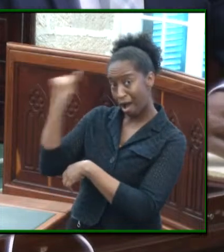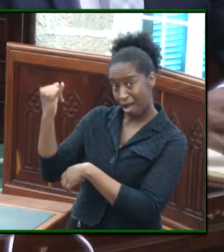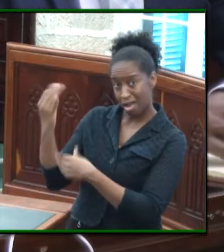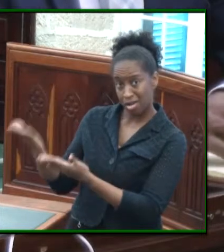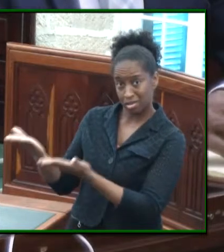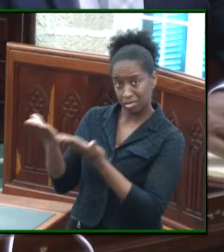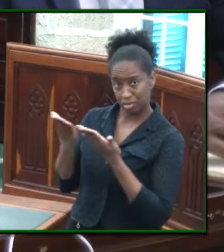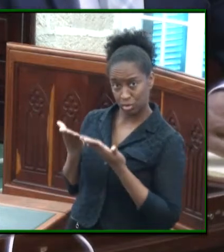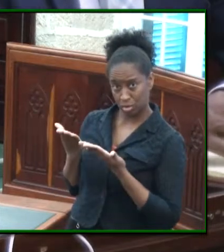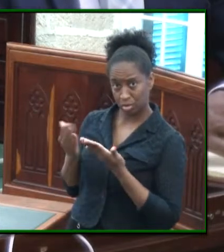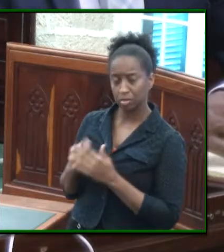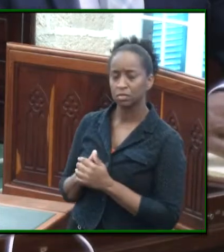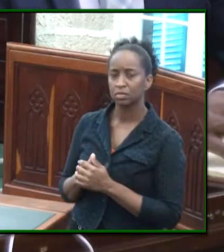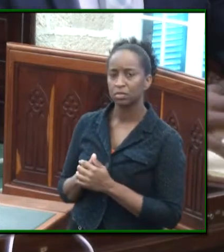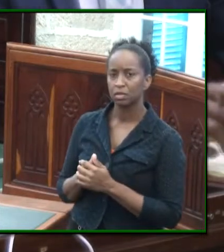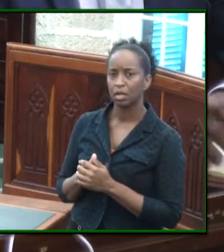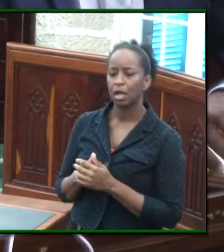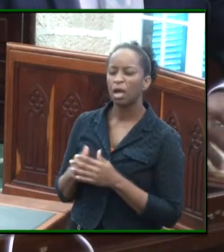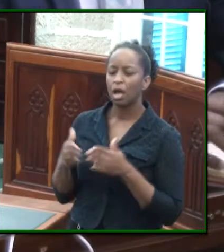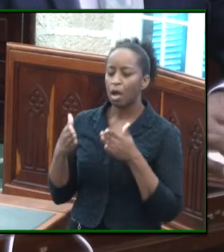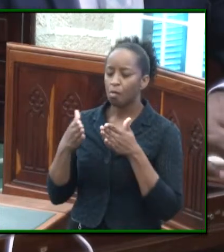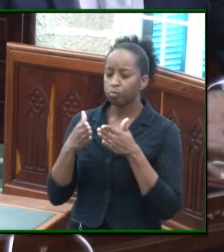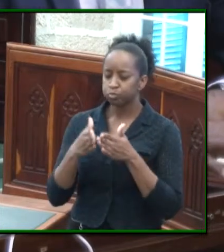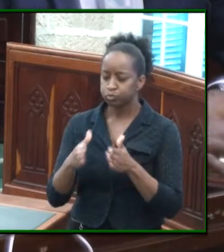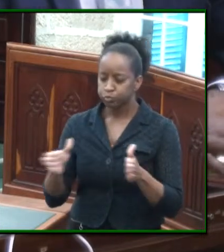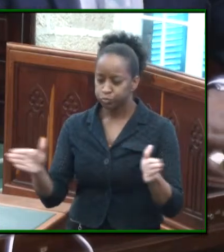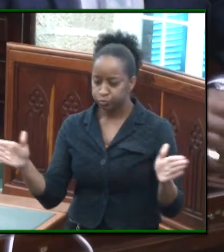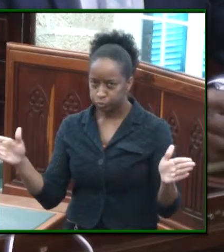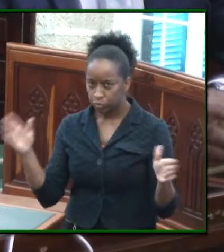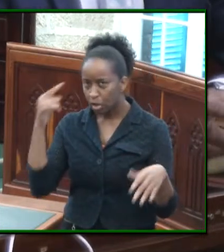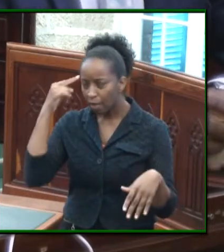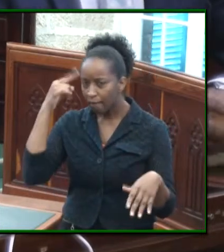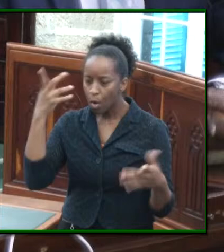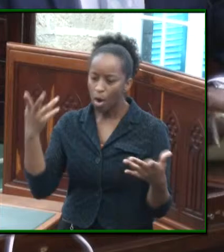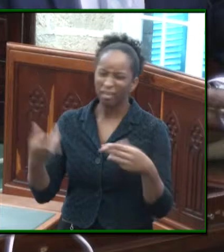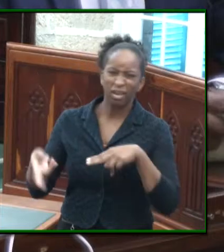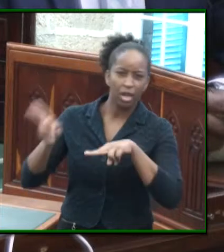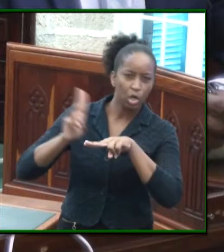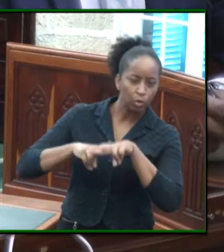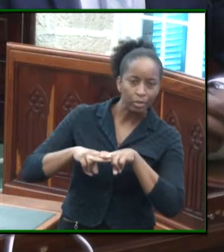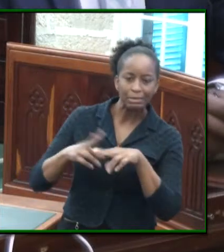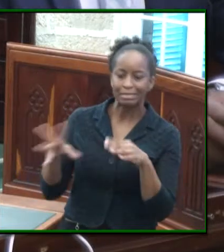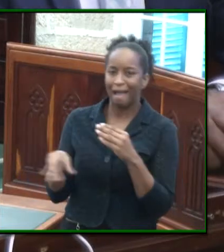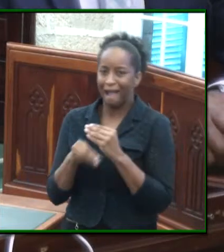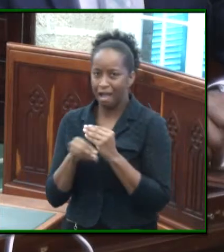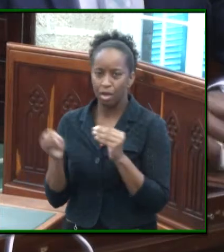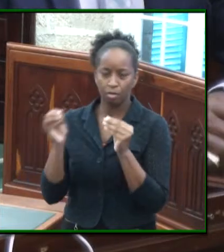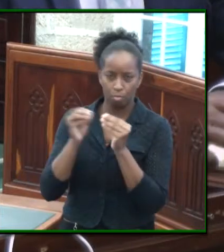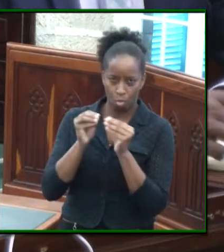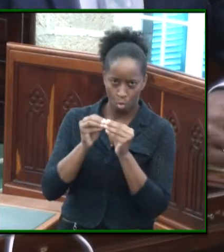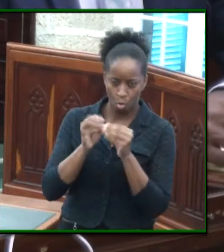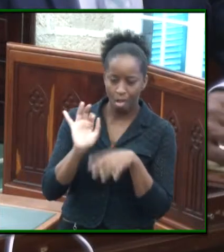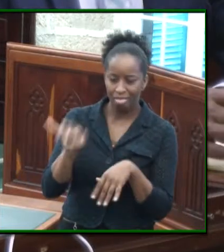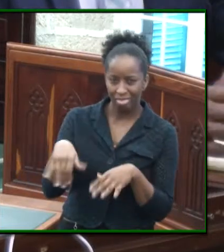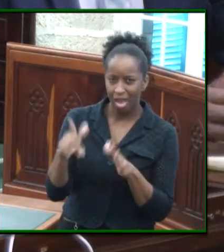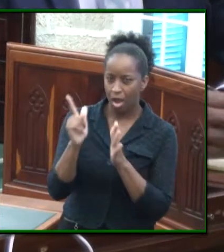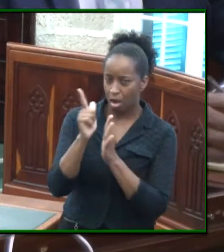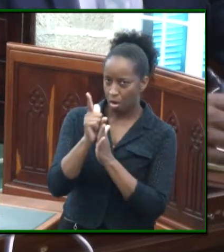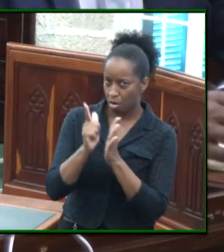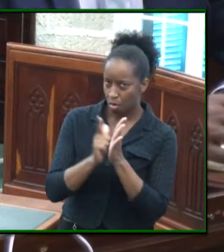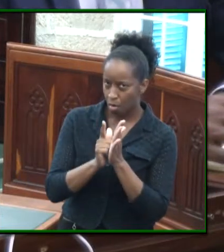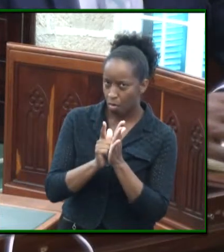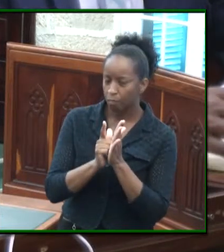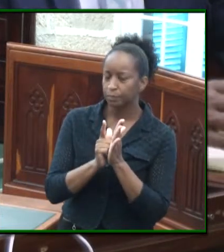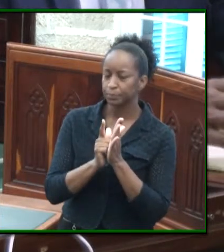of the application of the statute. As it stands now, and I have it in front of me, I can tell you, a